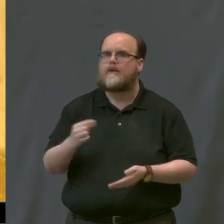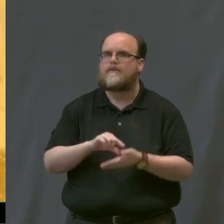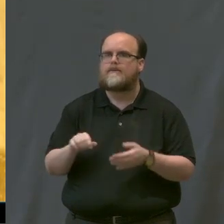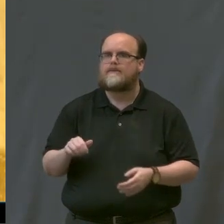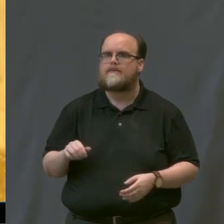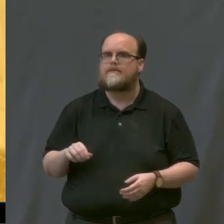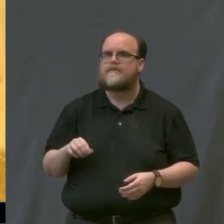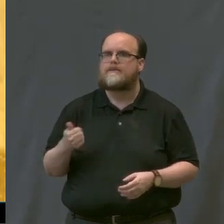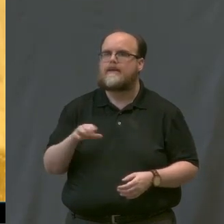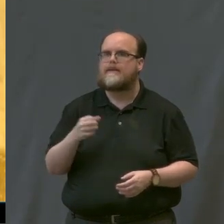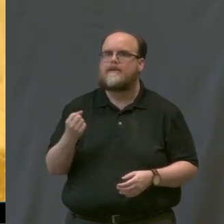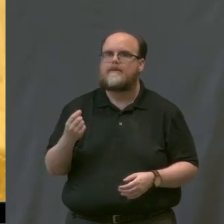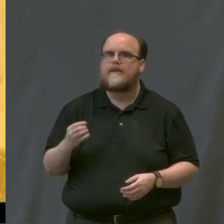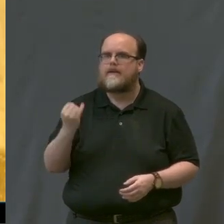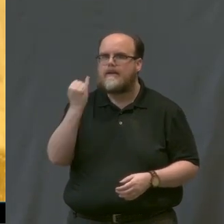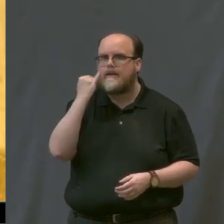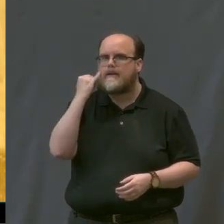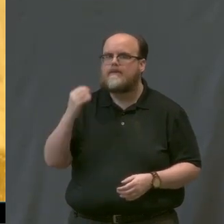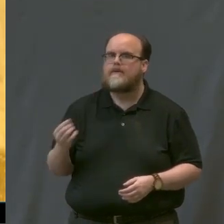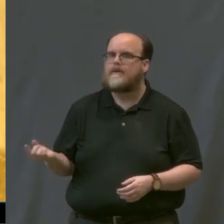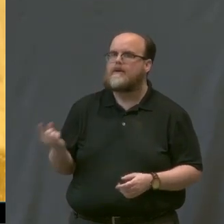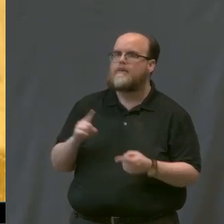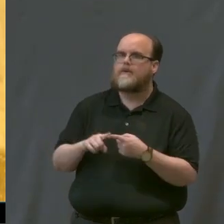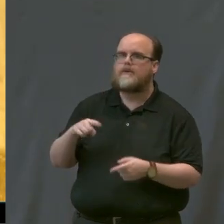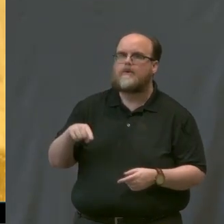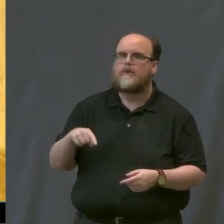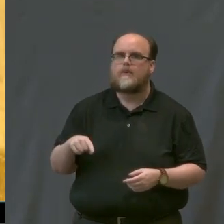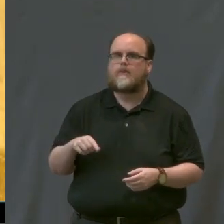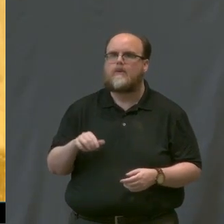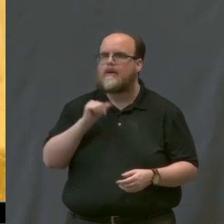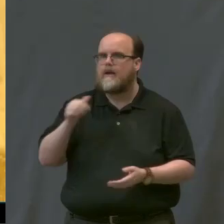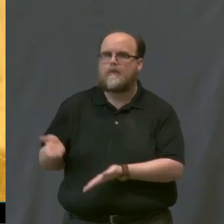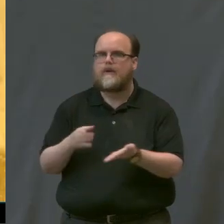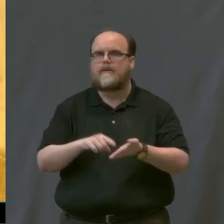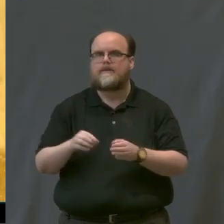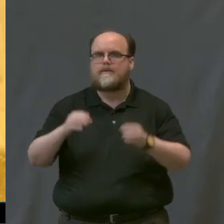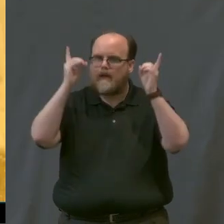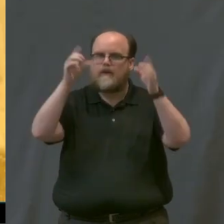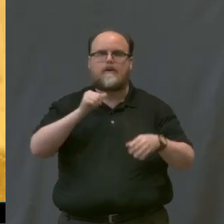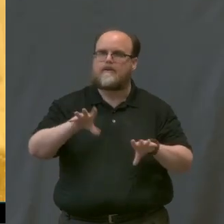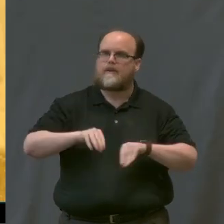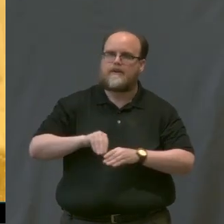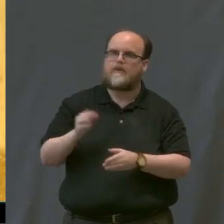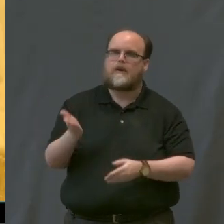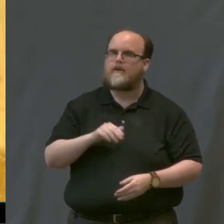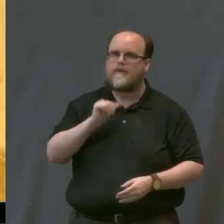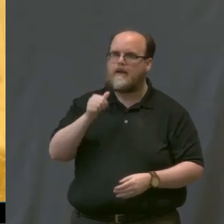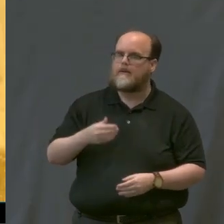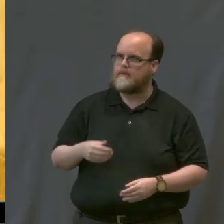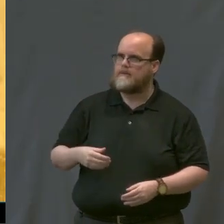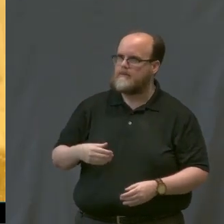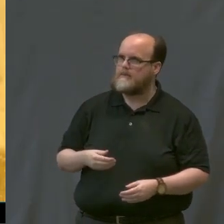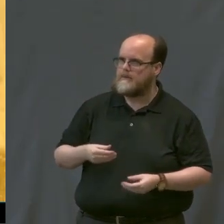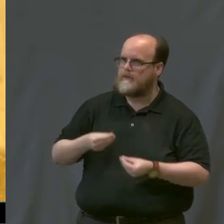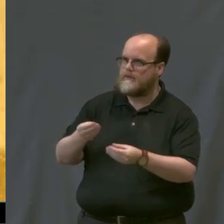says, If there come to any of you and bring not this doctrine, receive him not into your house, neither bid him Godspeed. For he